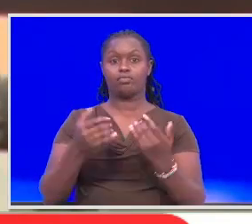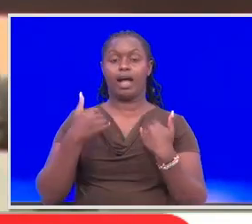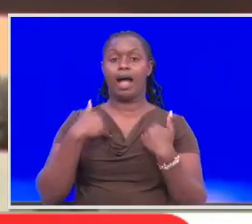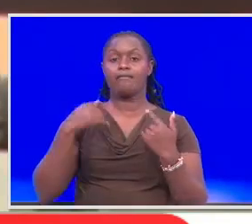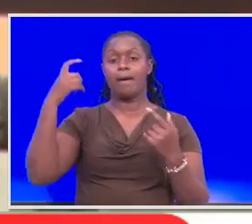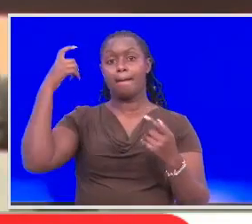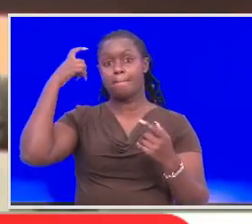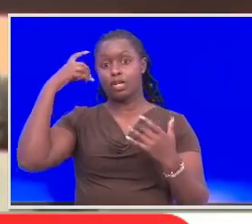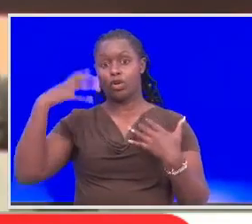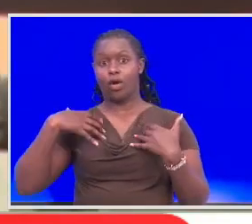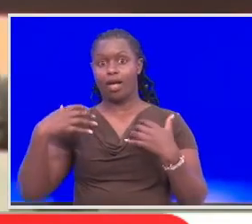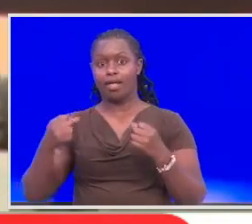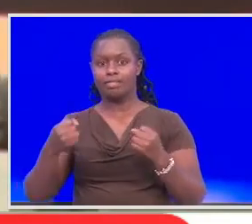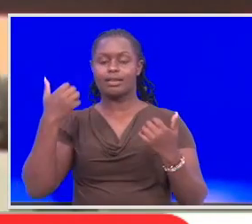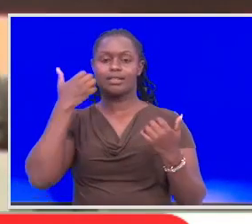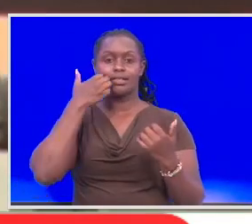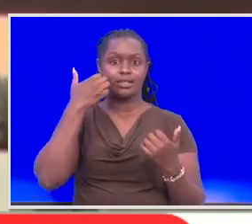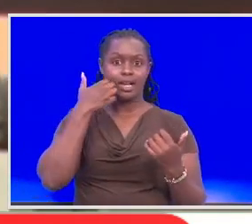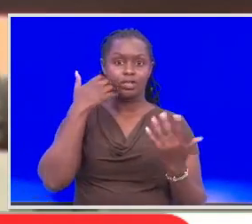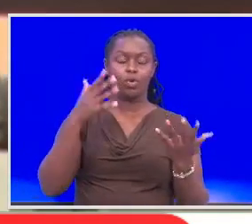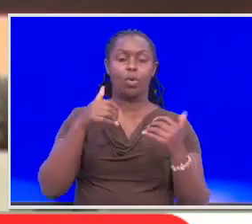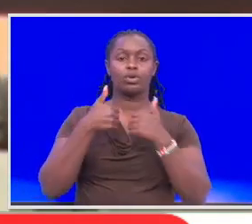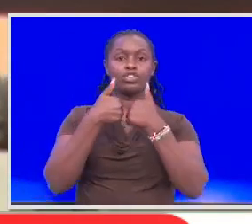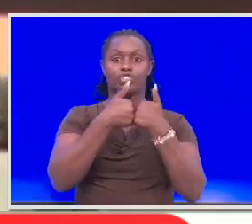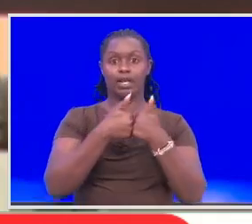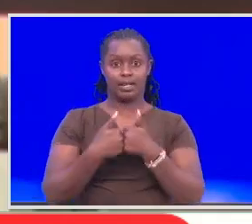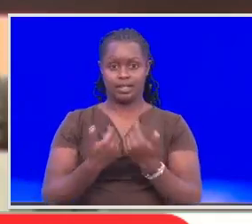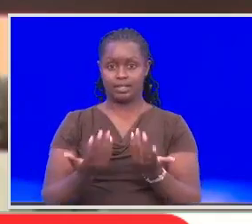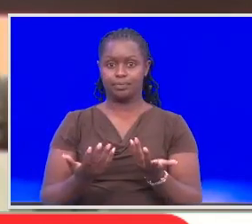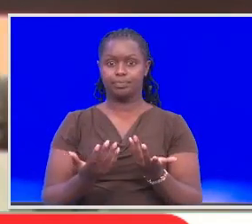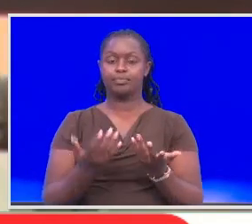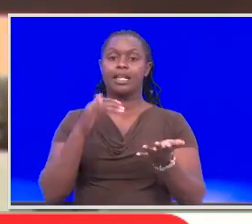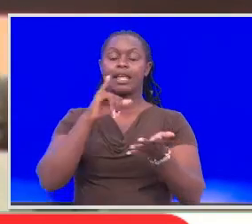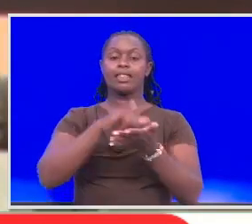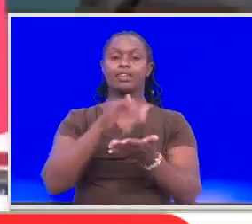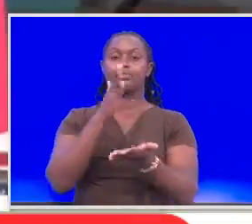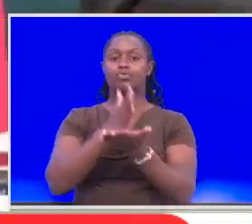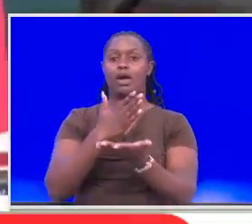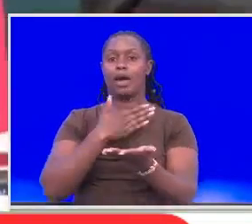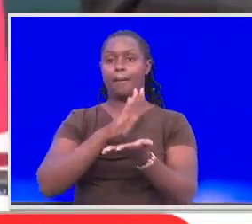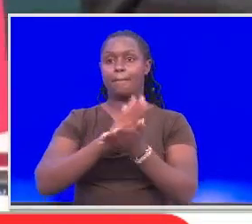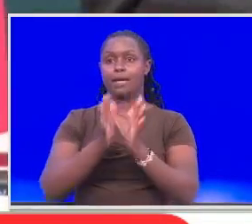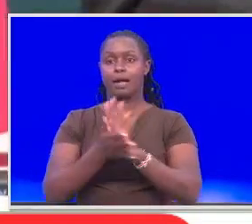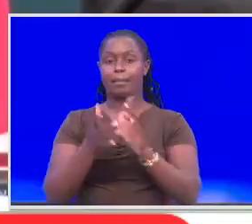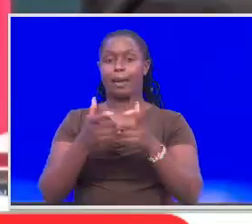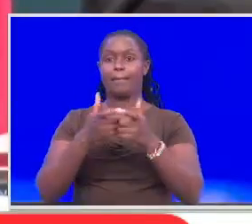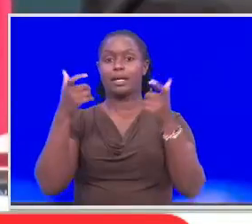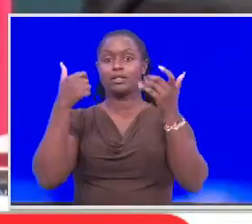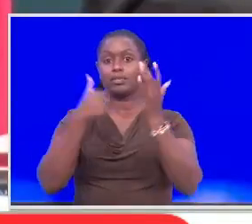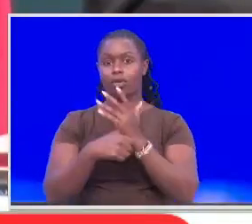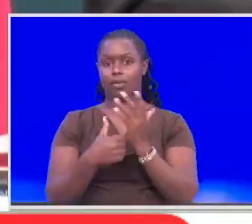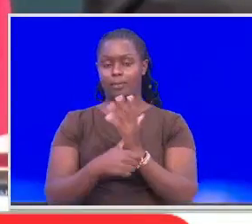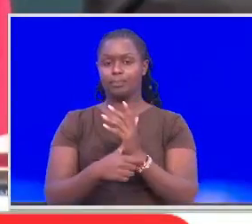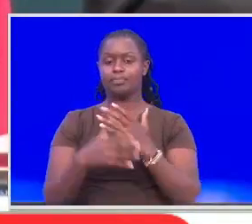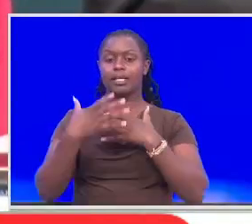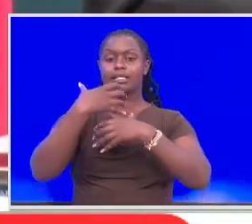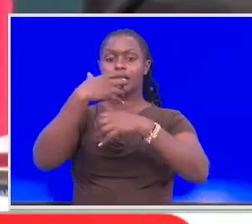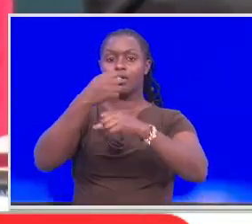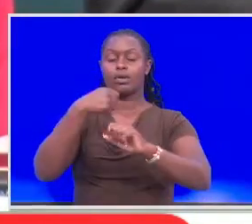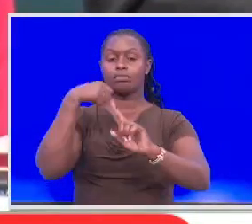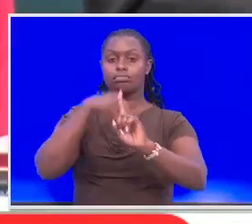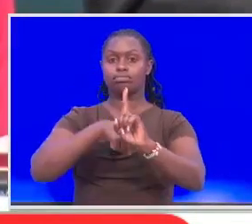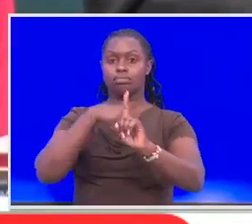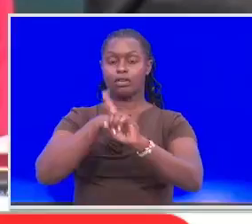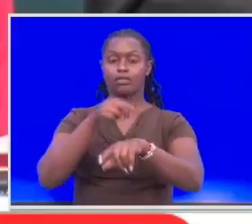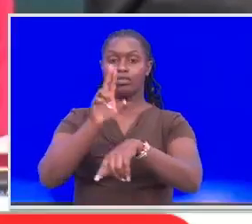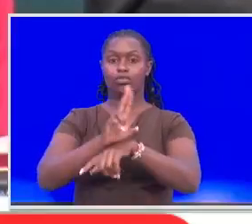or a mental health challenge. So that has been really key in changing the narration. Stakeholders who are now advocating for the use of authentic faces